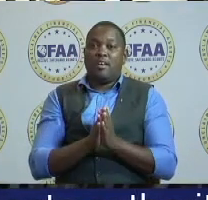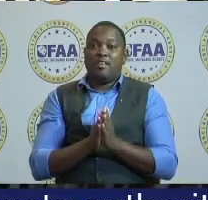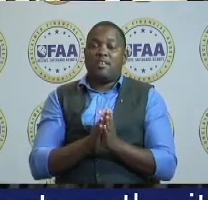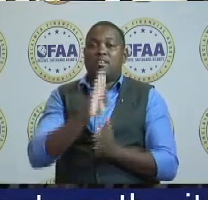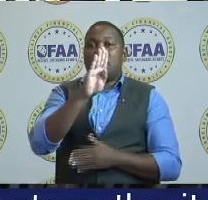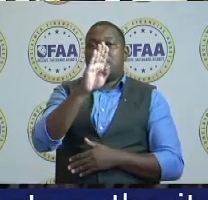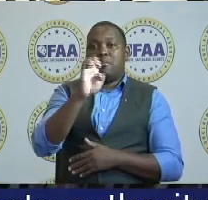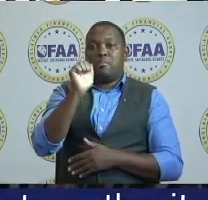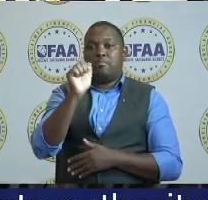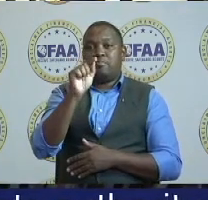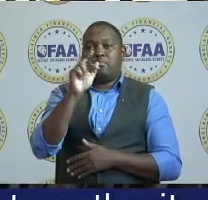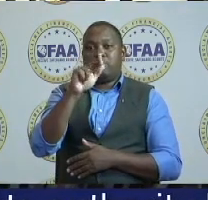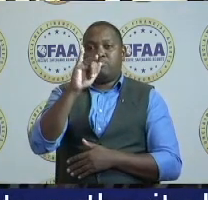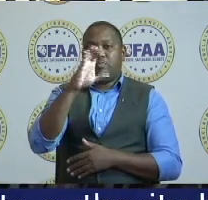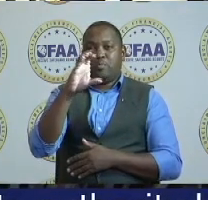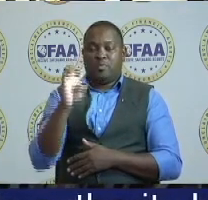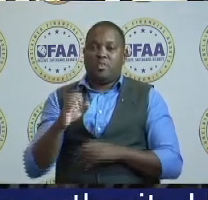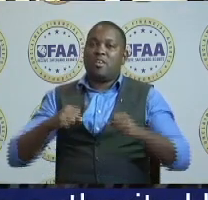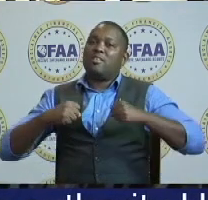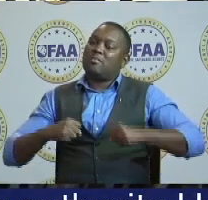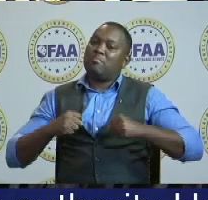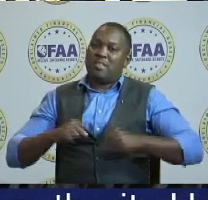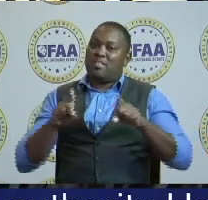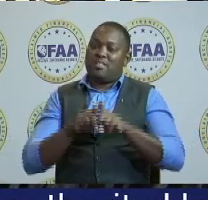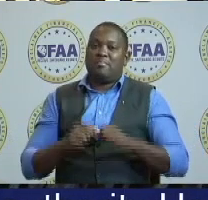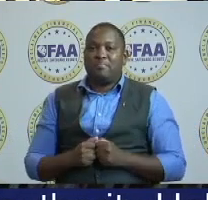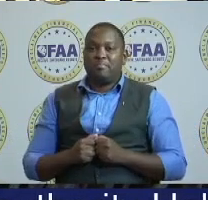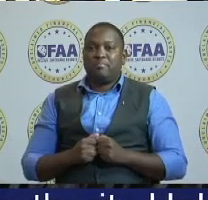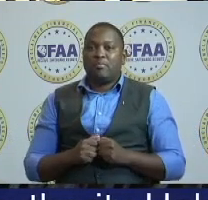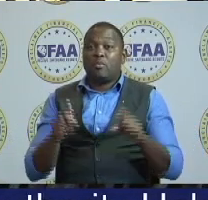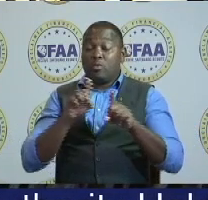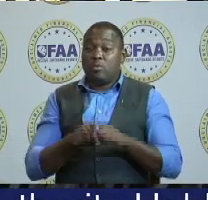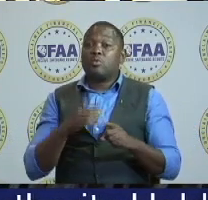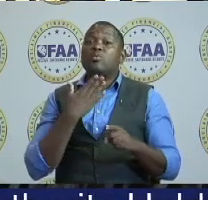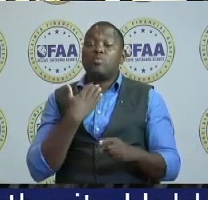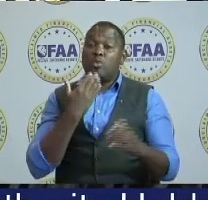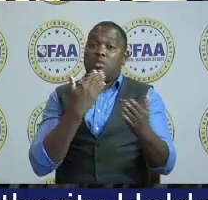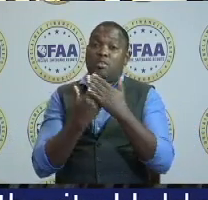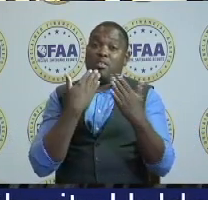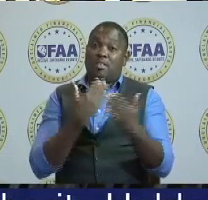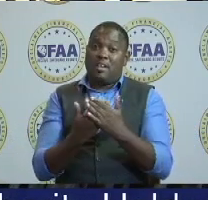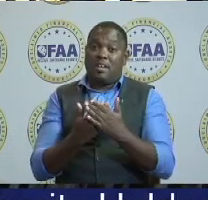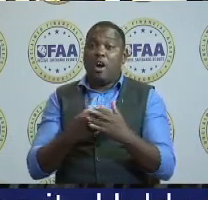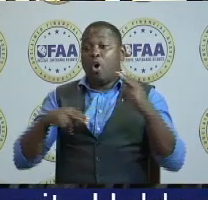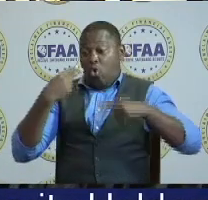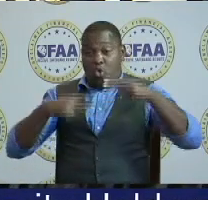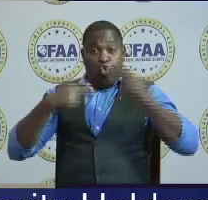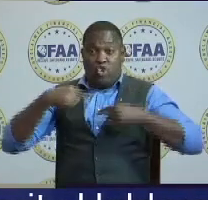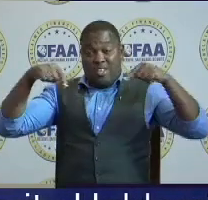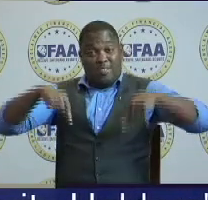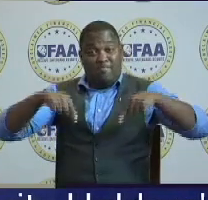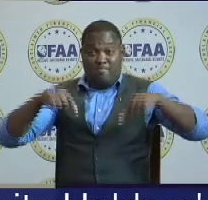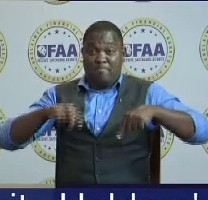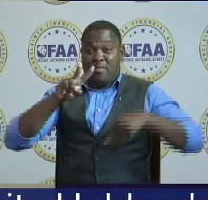Chelengat, who is the acting manager and claimed financial assets line. I'd also like to acknowledge Villa Rosa Kempinski for hosting